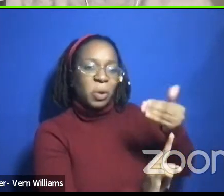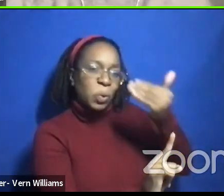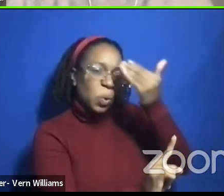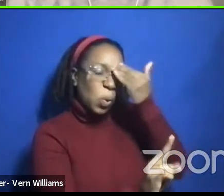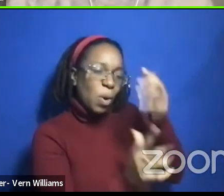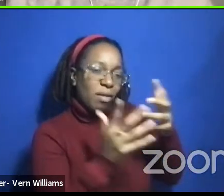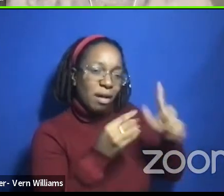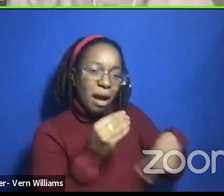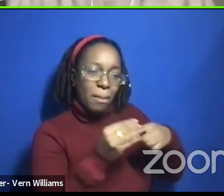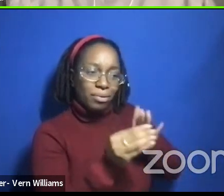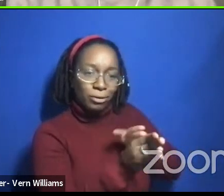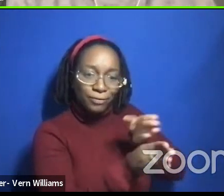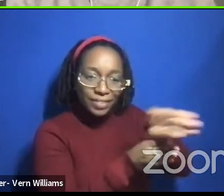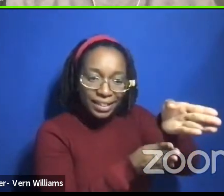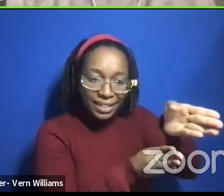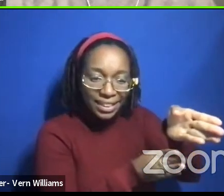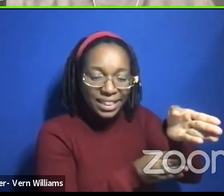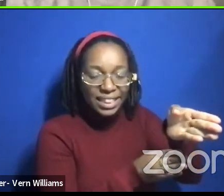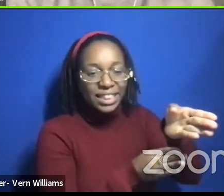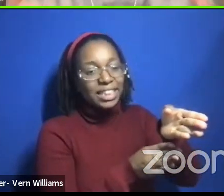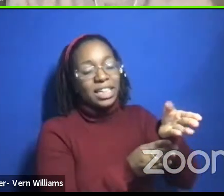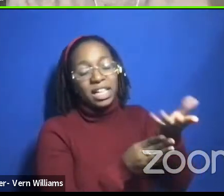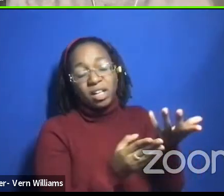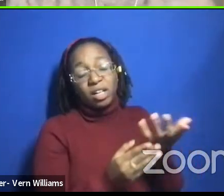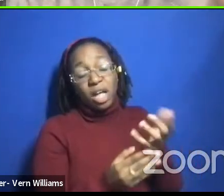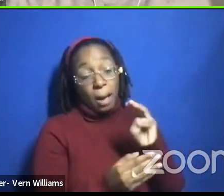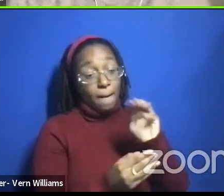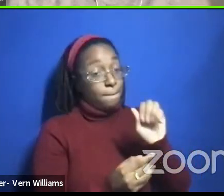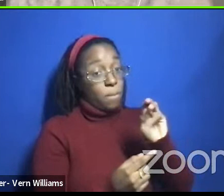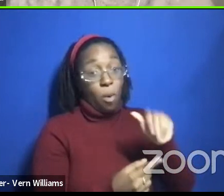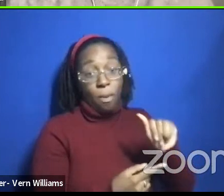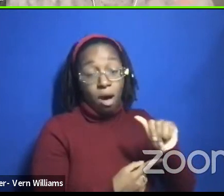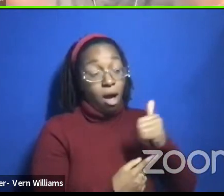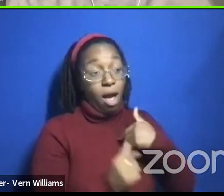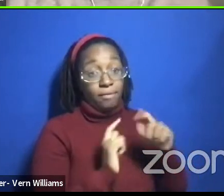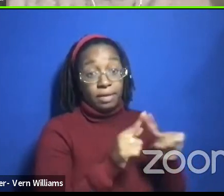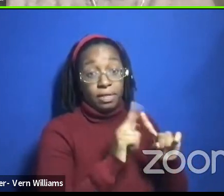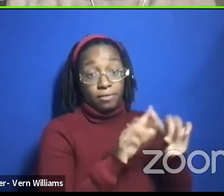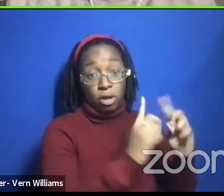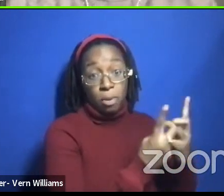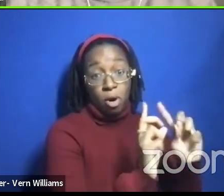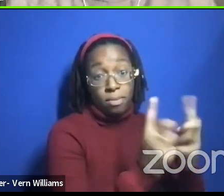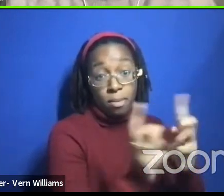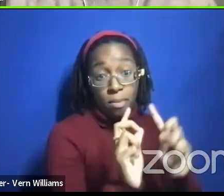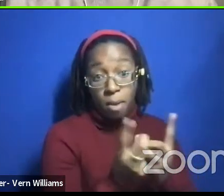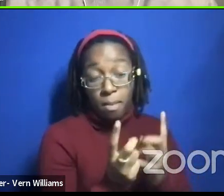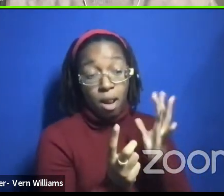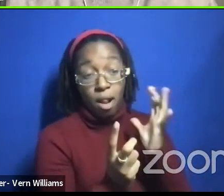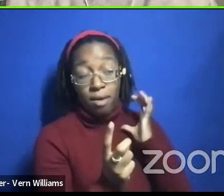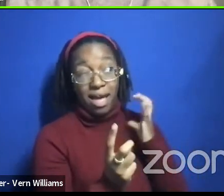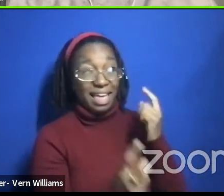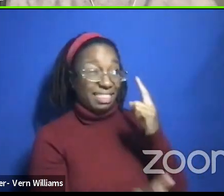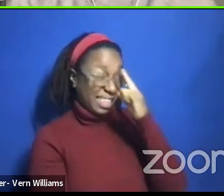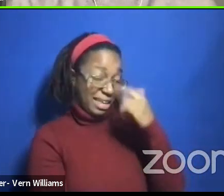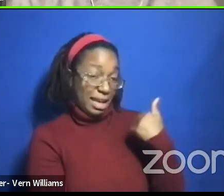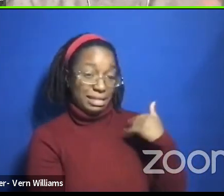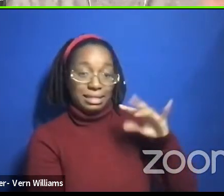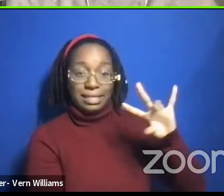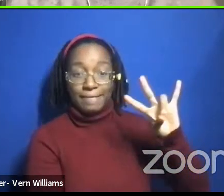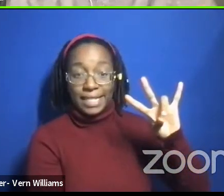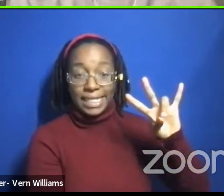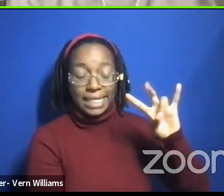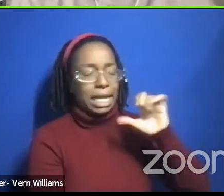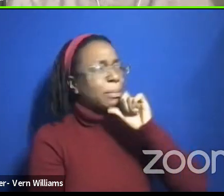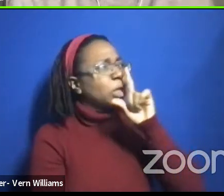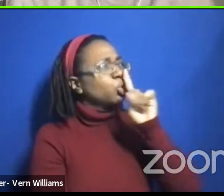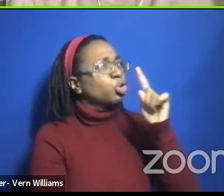about their field. And like in particular, in MoMA in particular, I mean, there's so many different departments. There used to be 7 departments. I don't know how many